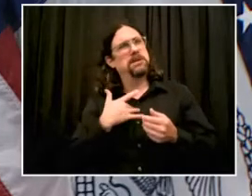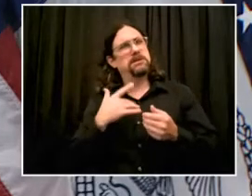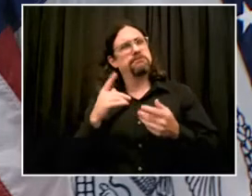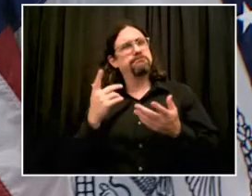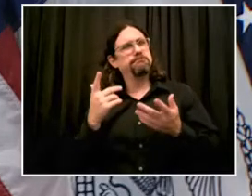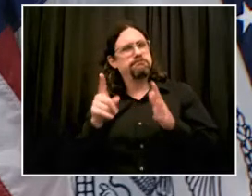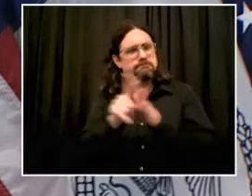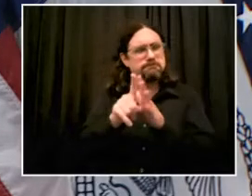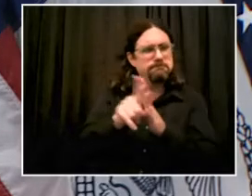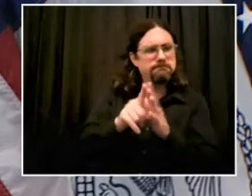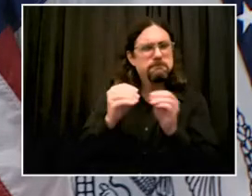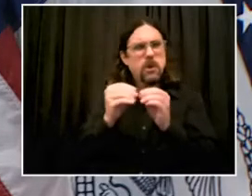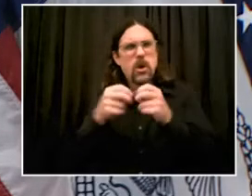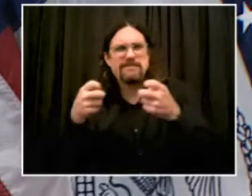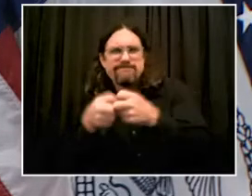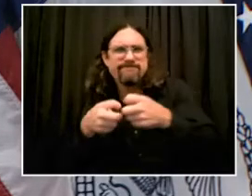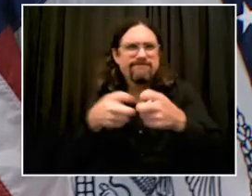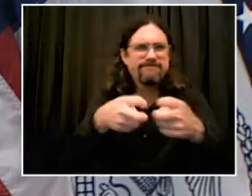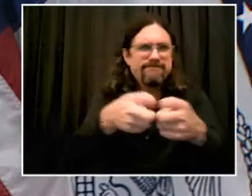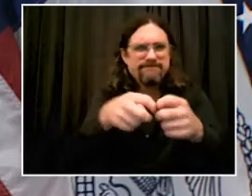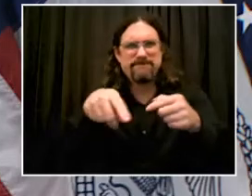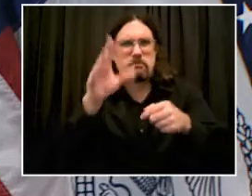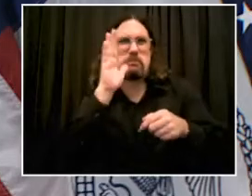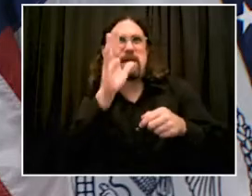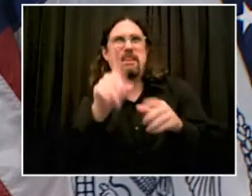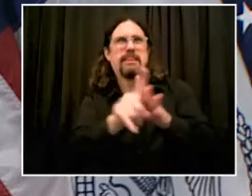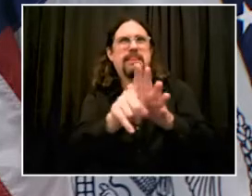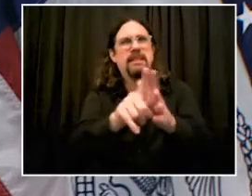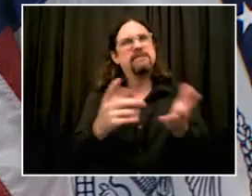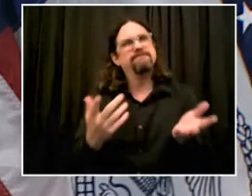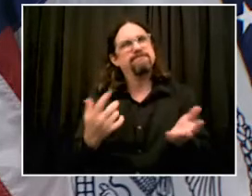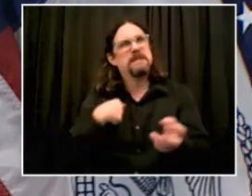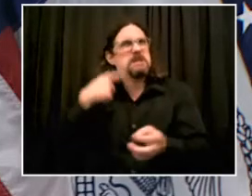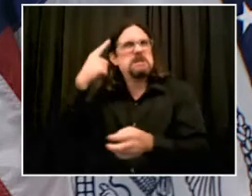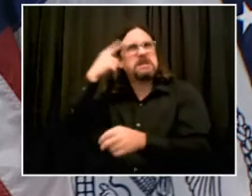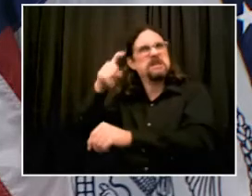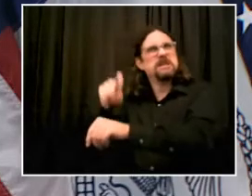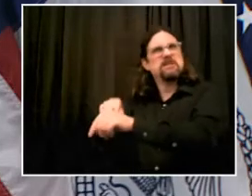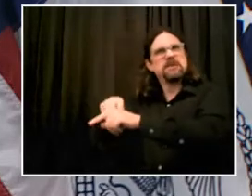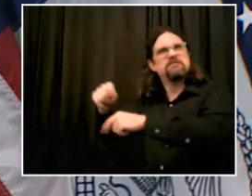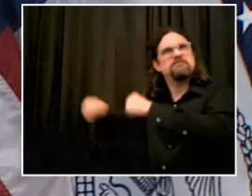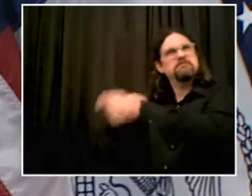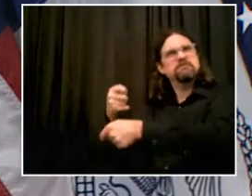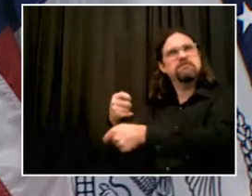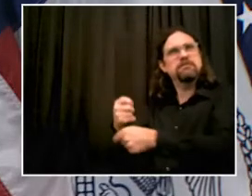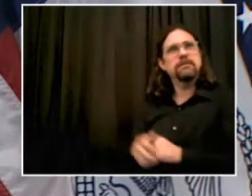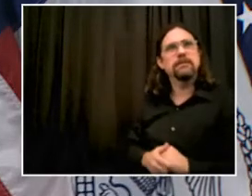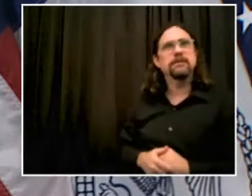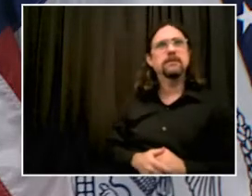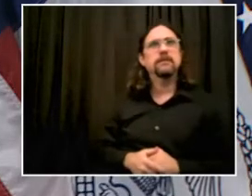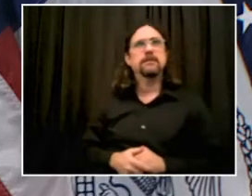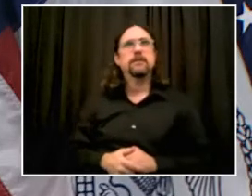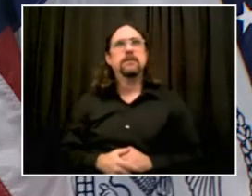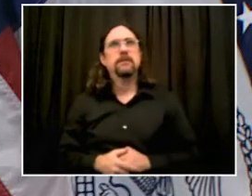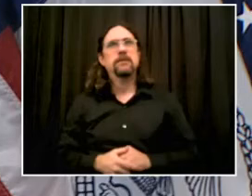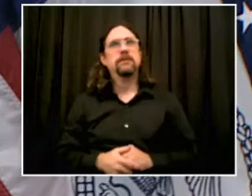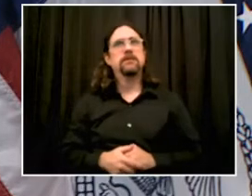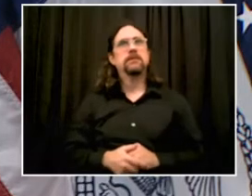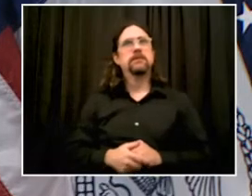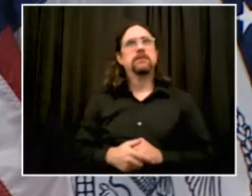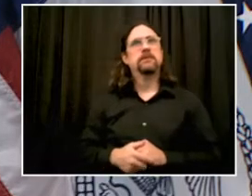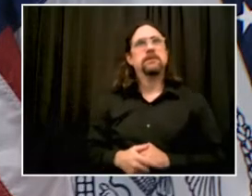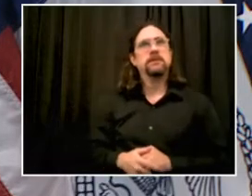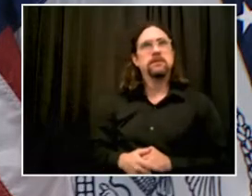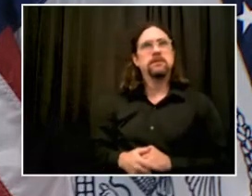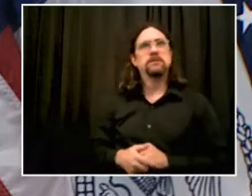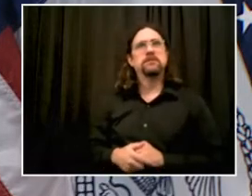running a huge operation. I have 380,000 employees. There's going to be times when you decide it's time for a leadership change. But